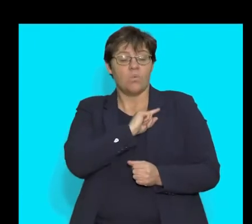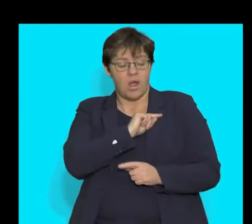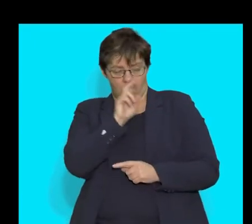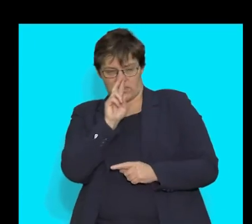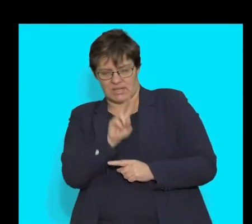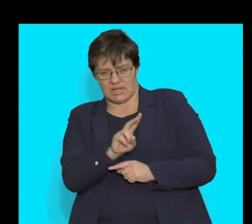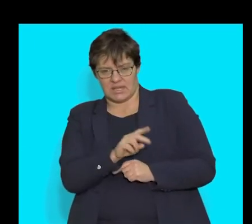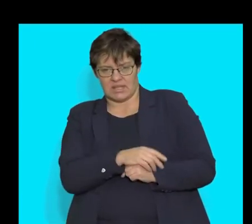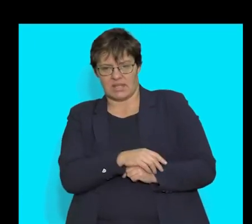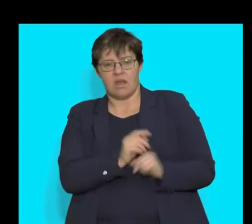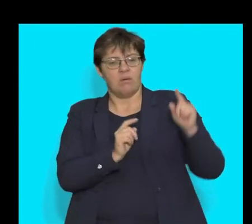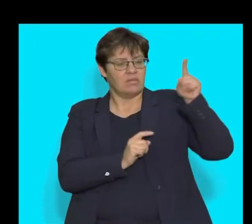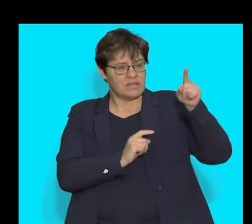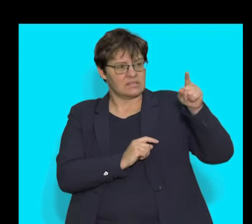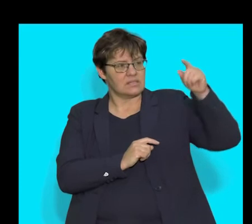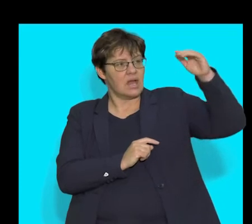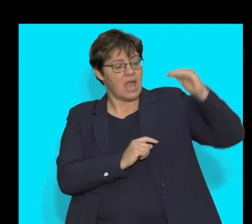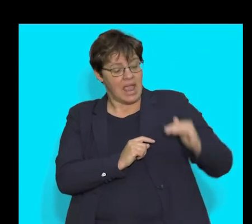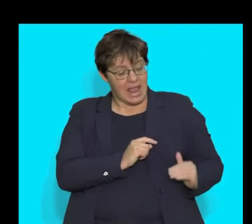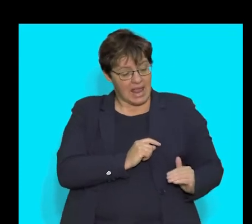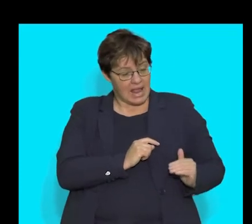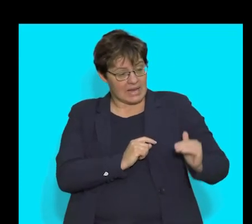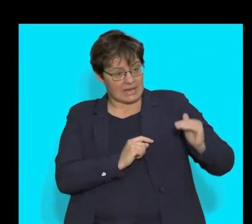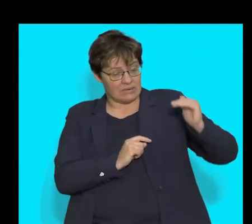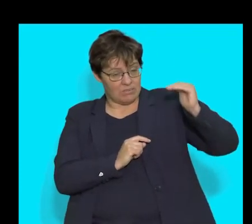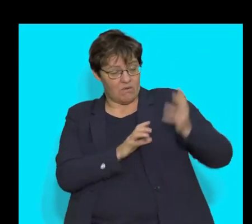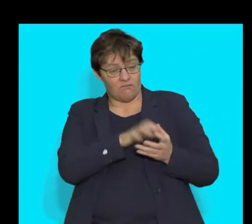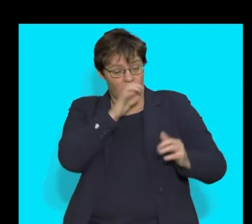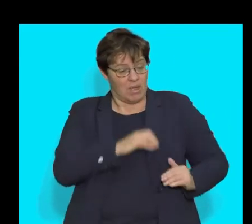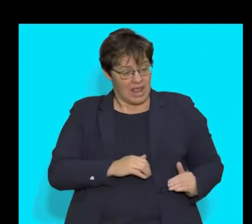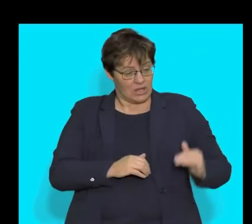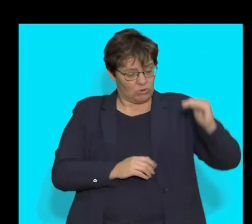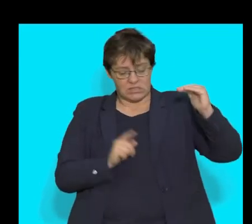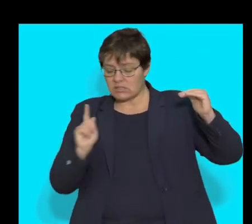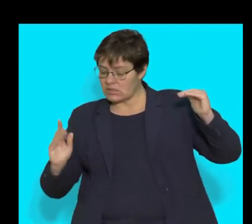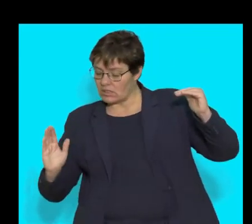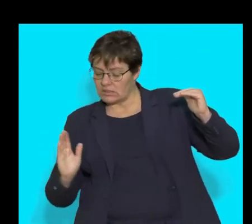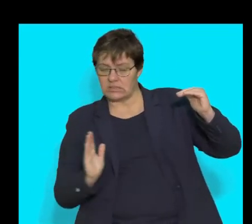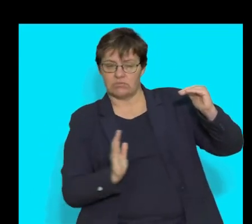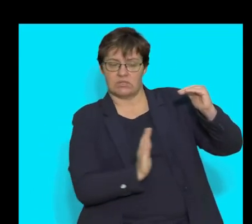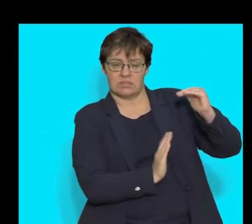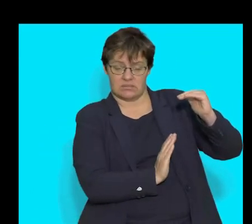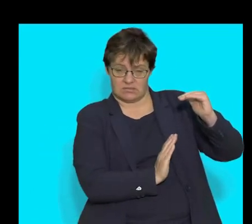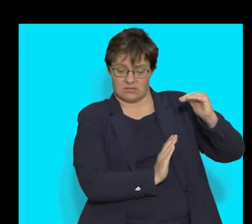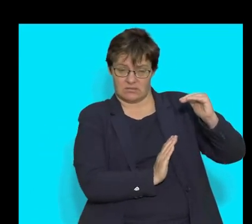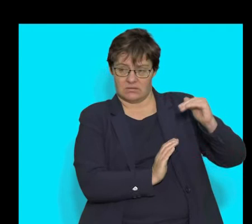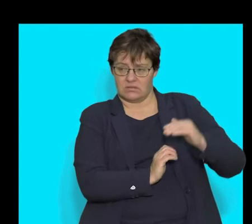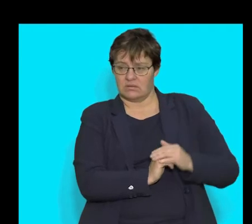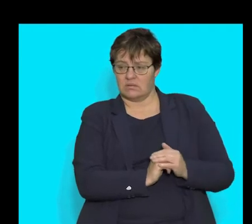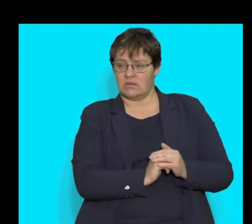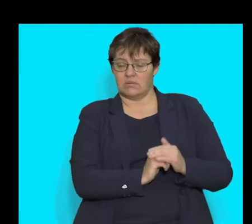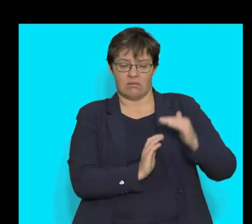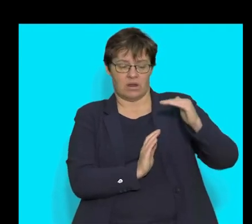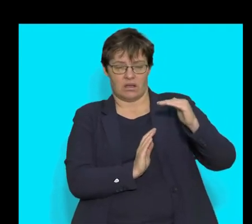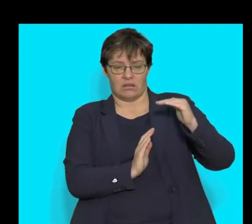can see as the one is increasing, the volume is increasing, the other is decreasing. It looks like as the one